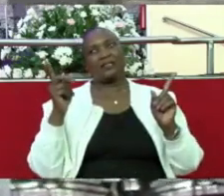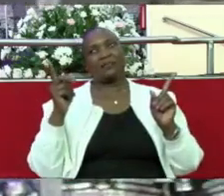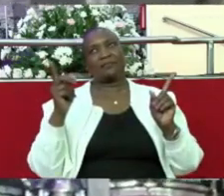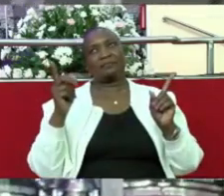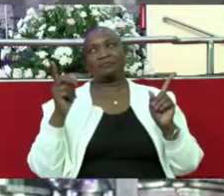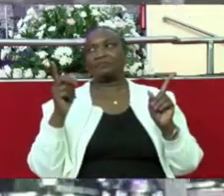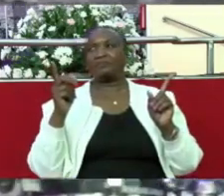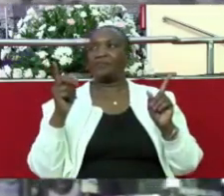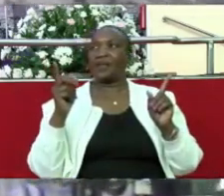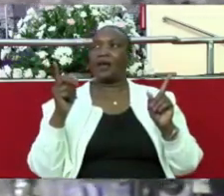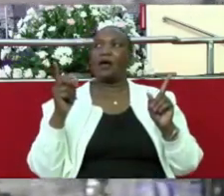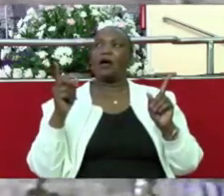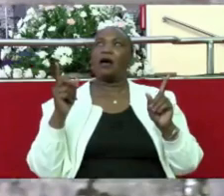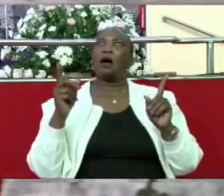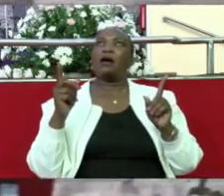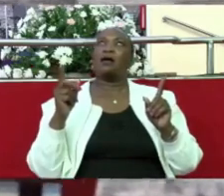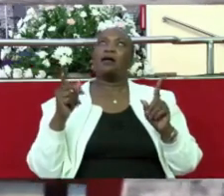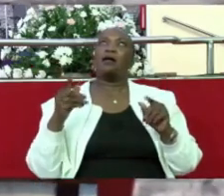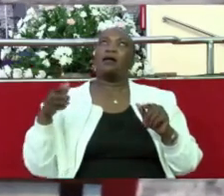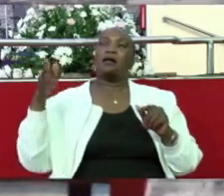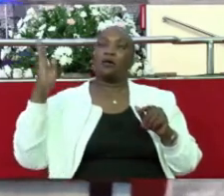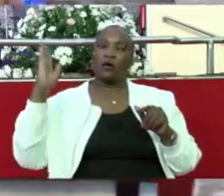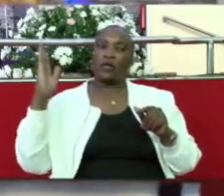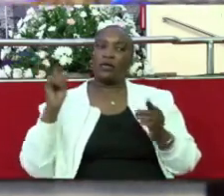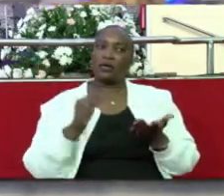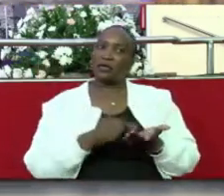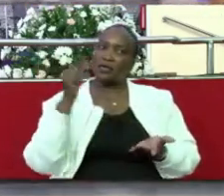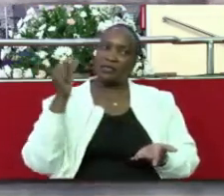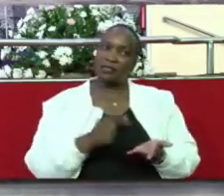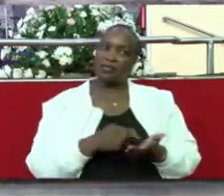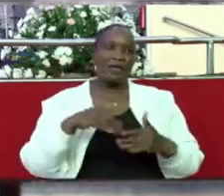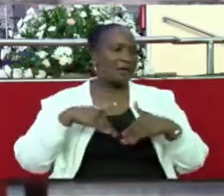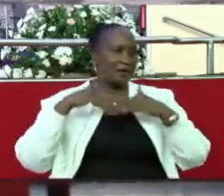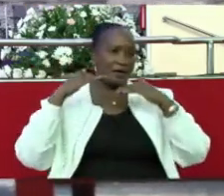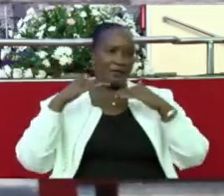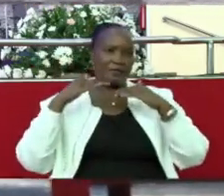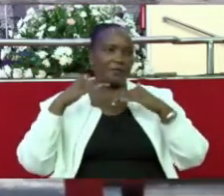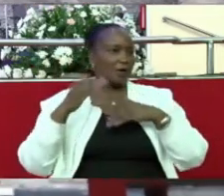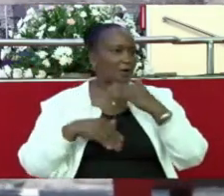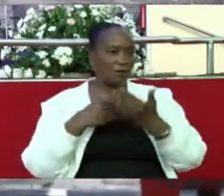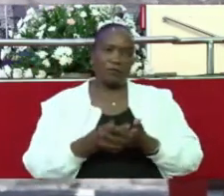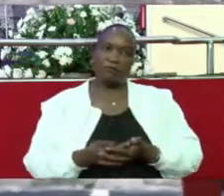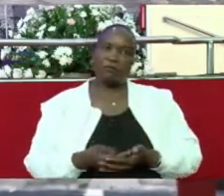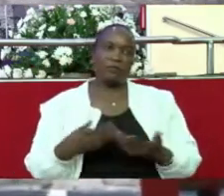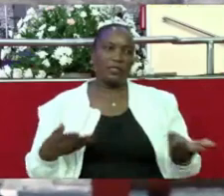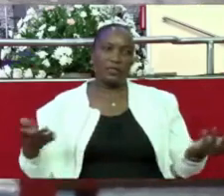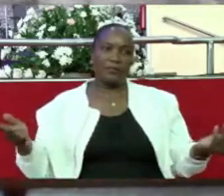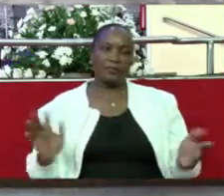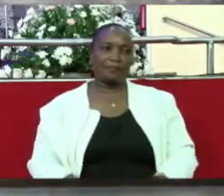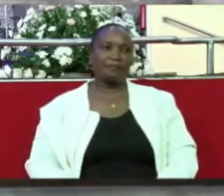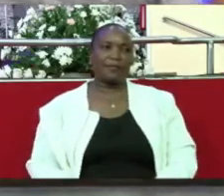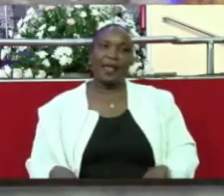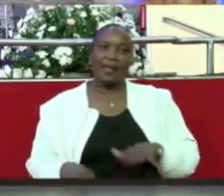that his grace has been so sufficient that I can see him in many other